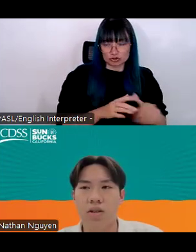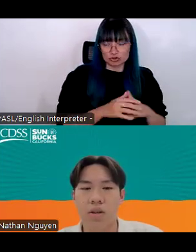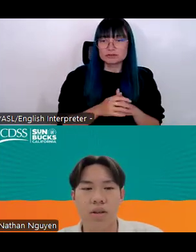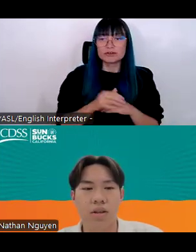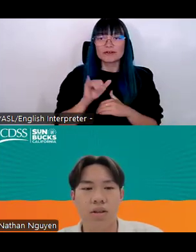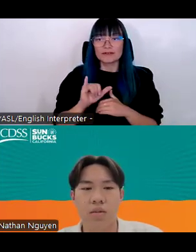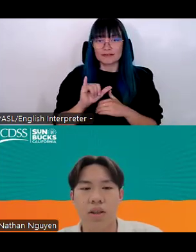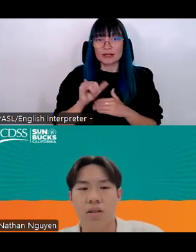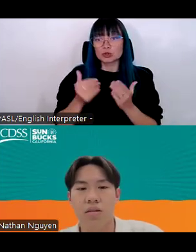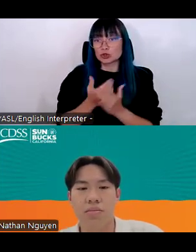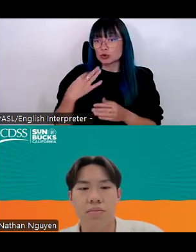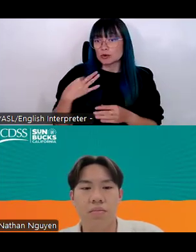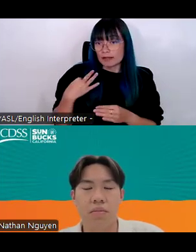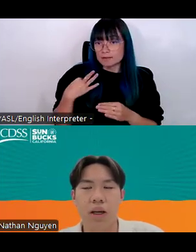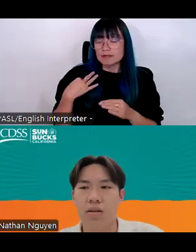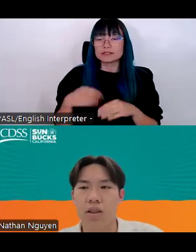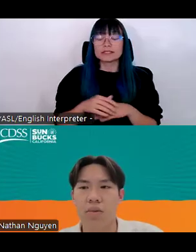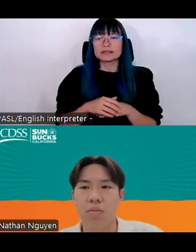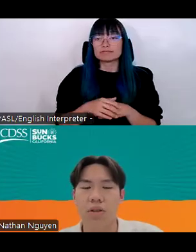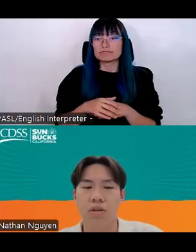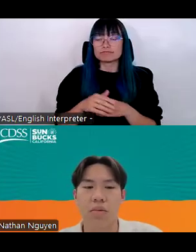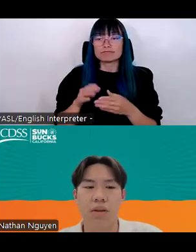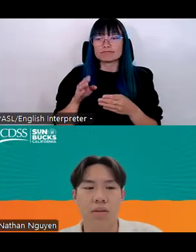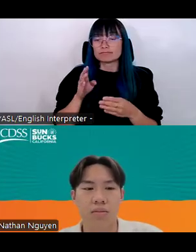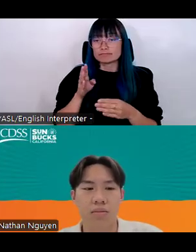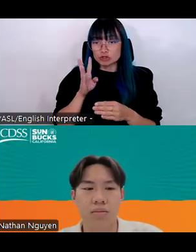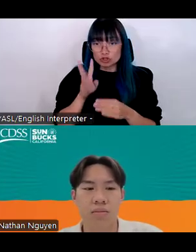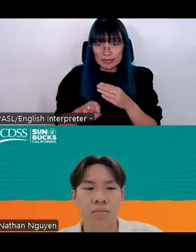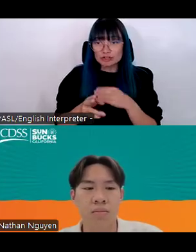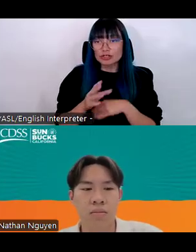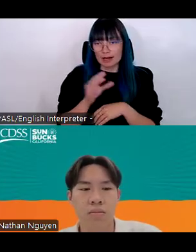new eligibility determinations made during the summer operational period.